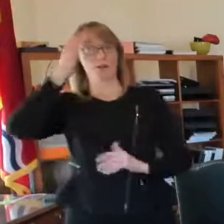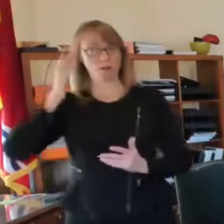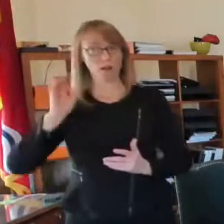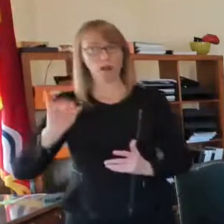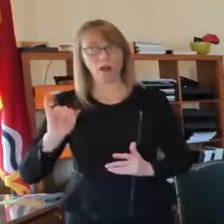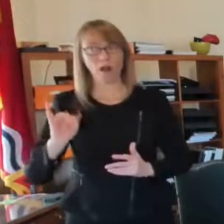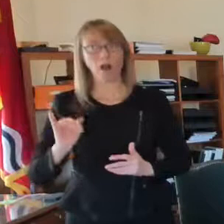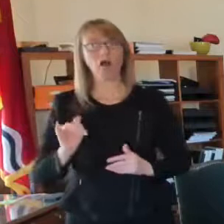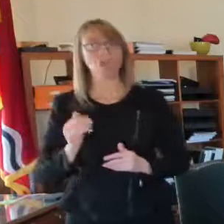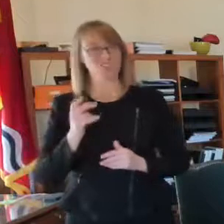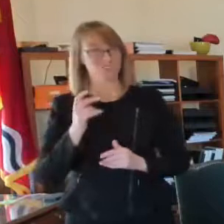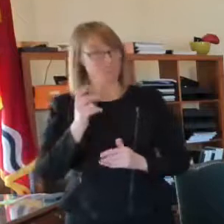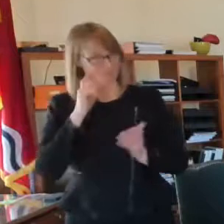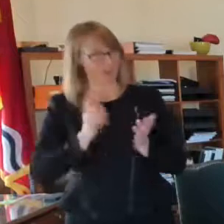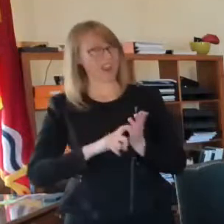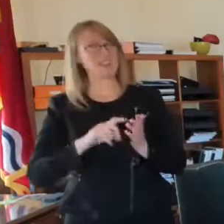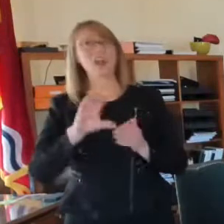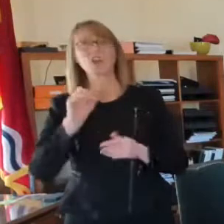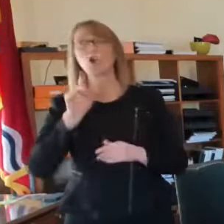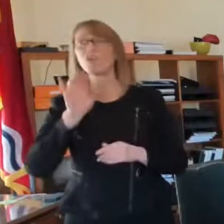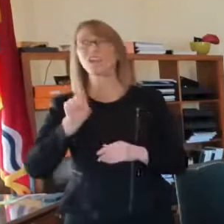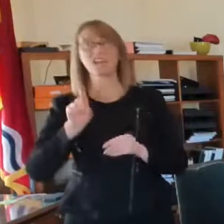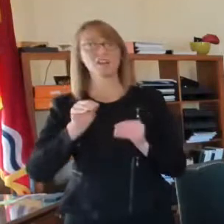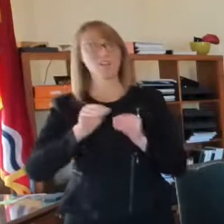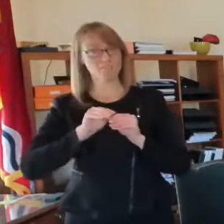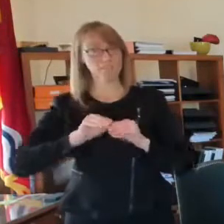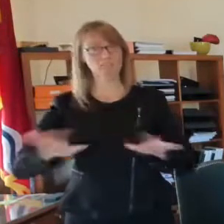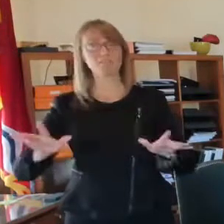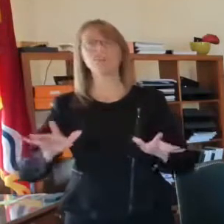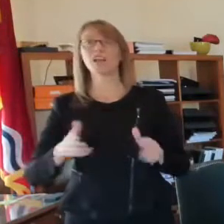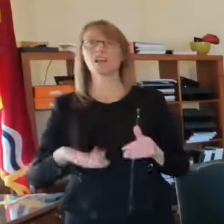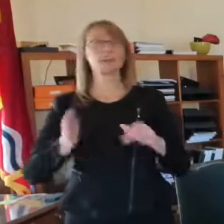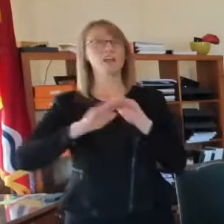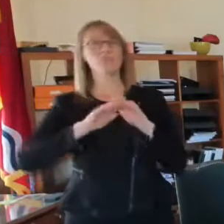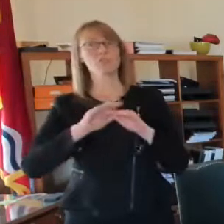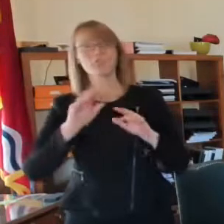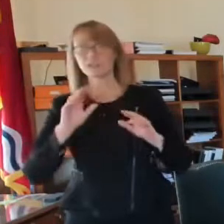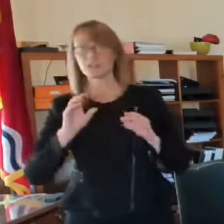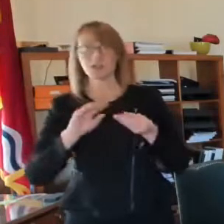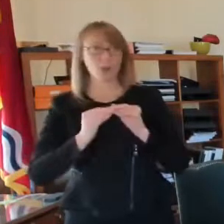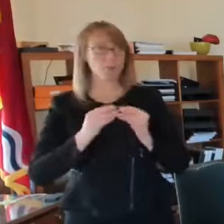there is in the numbers, people are